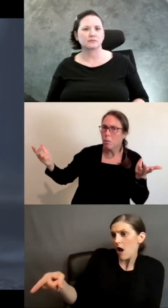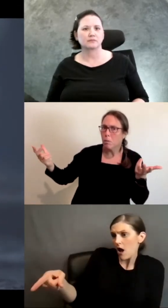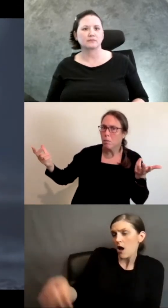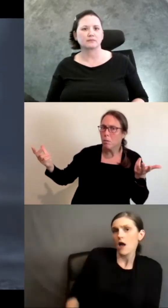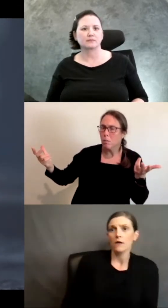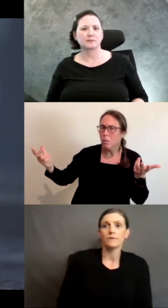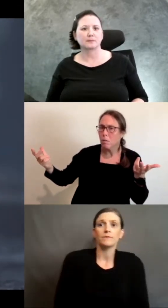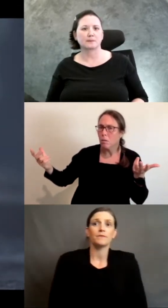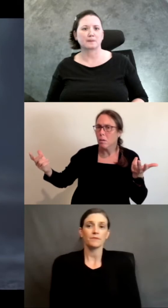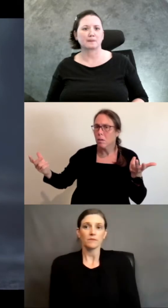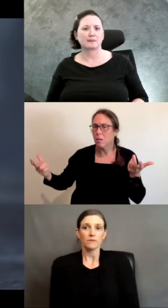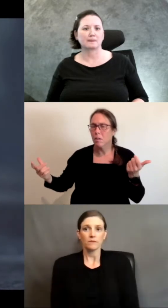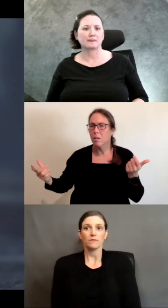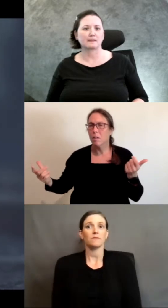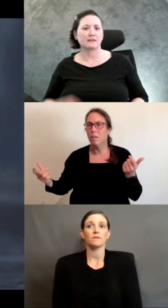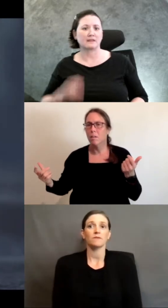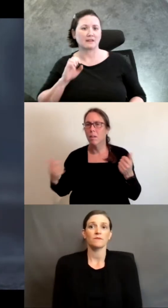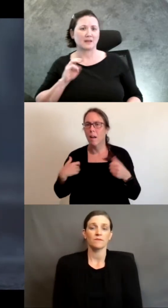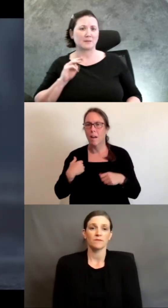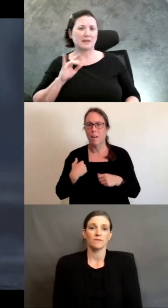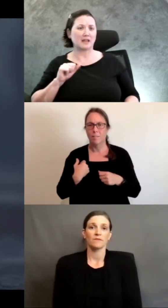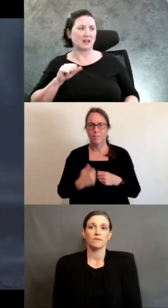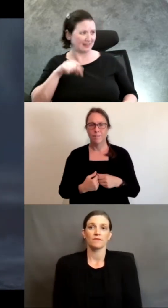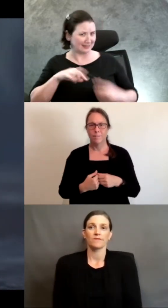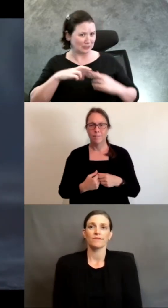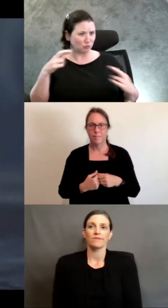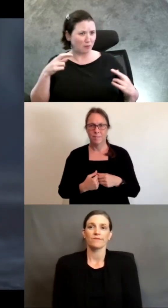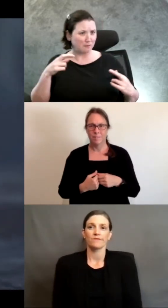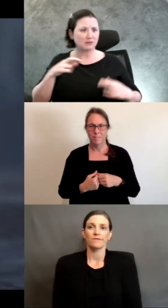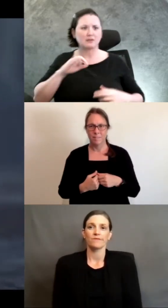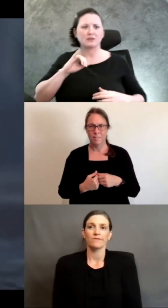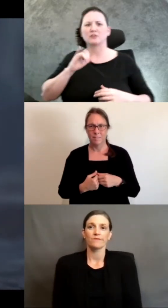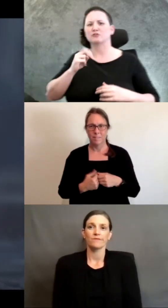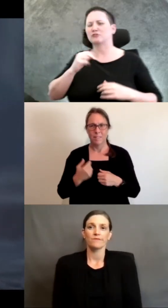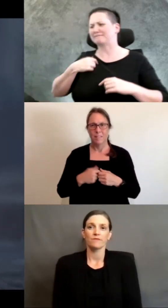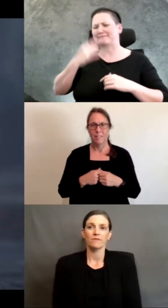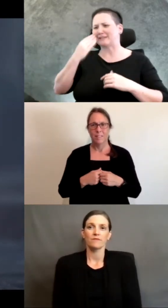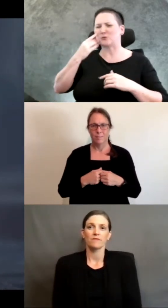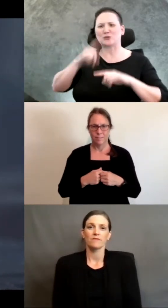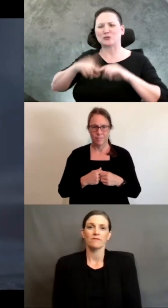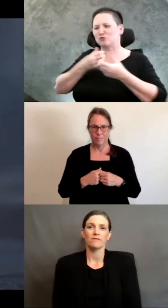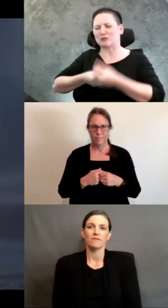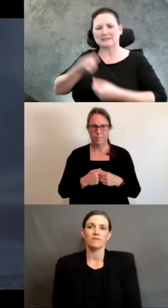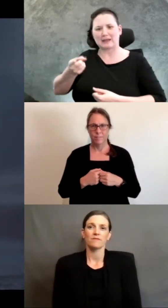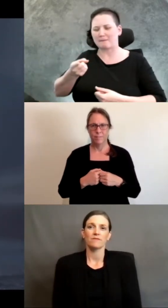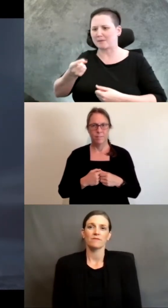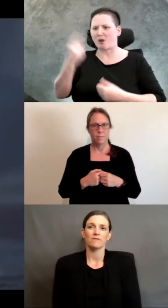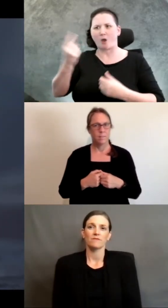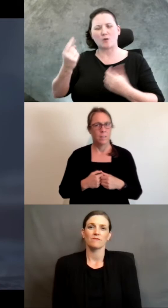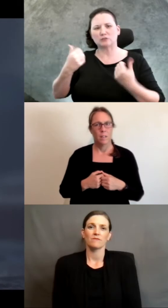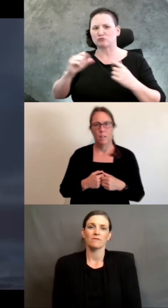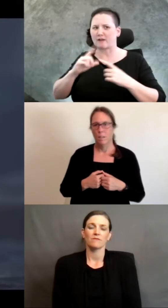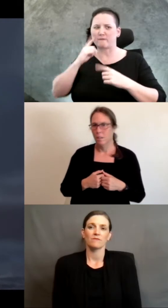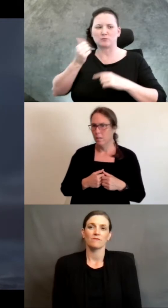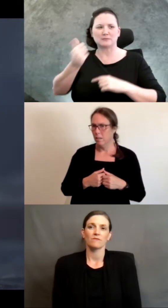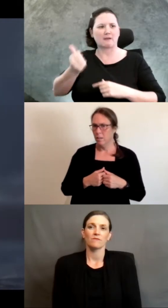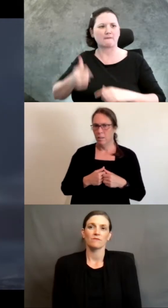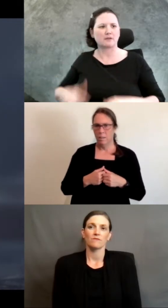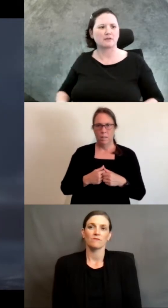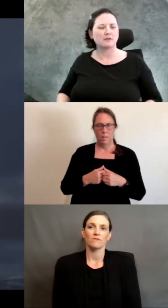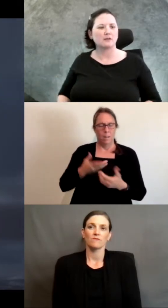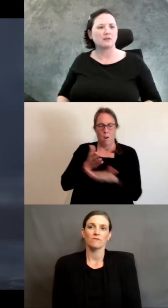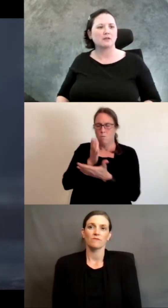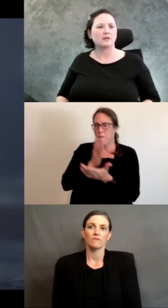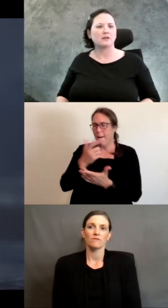I knew we couldn't trust him, always looking out for himself. Okay, I'm going through. John, tie that rope to that